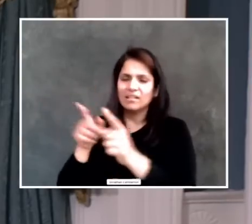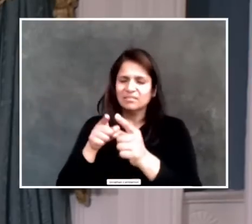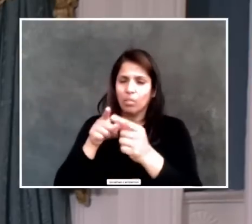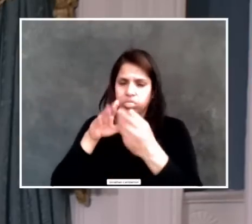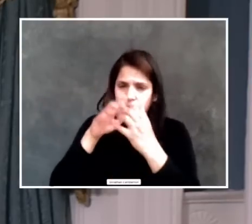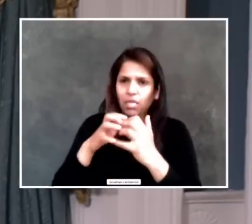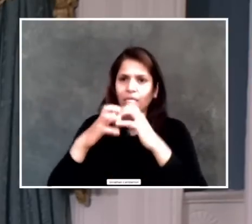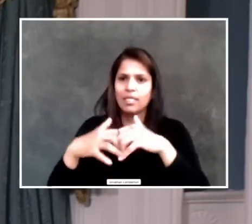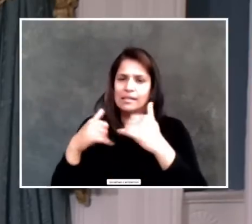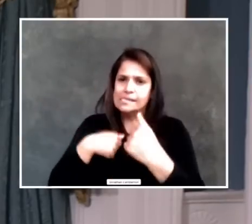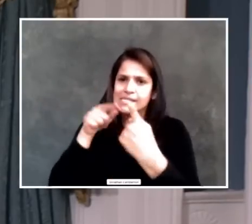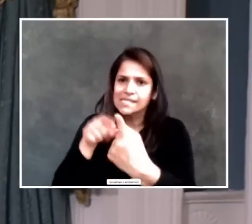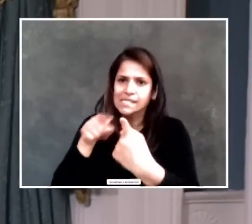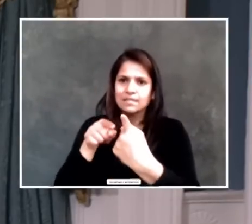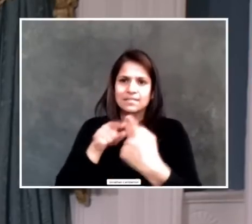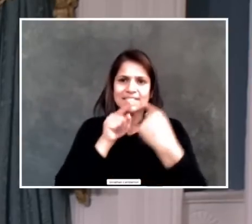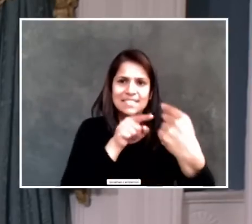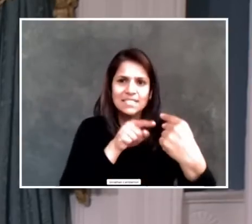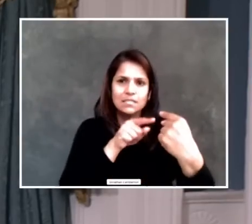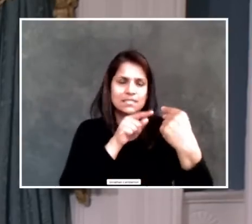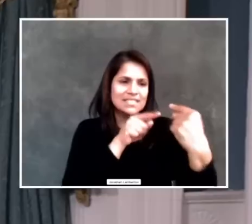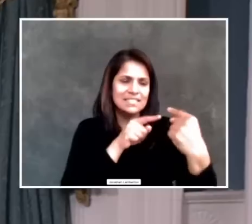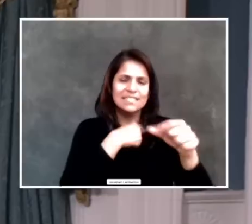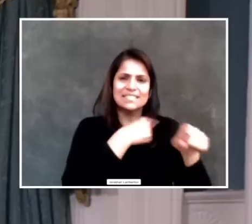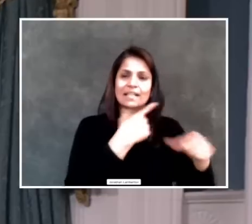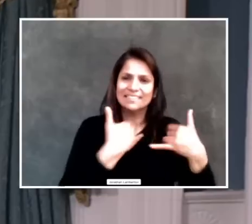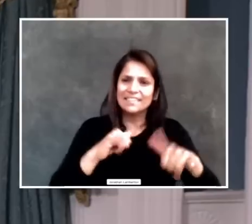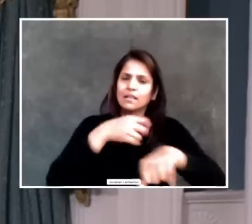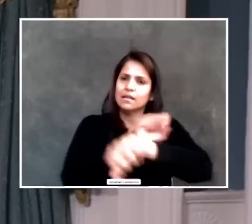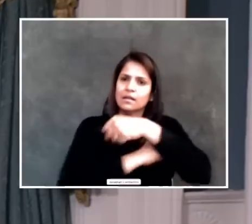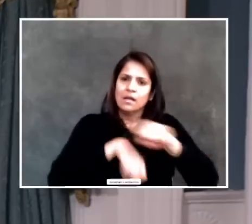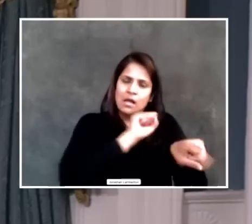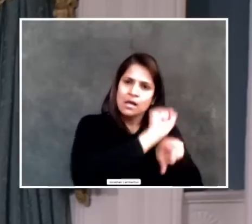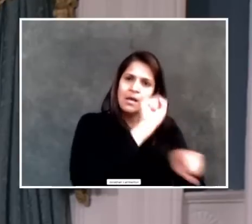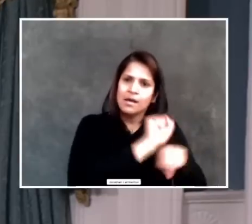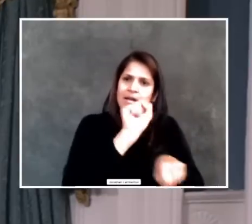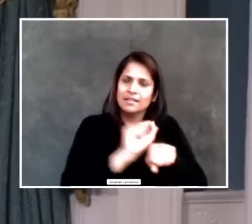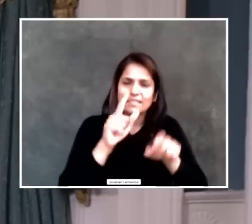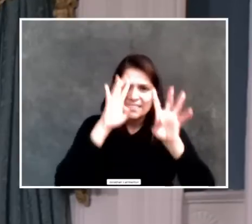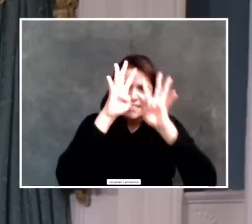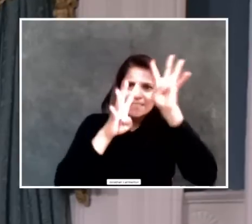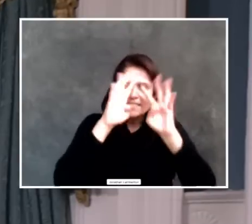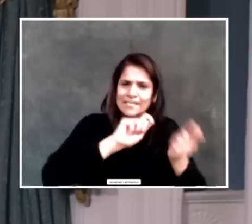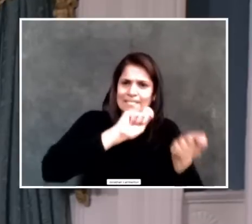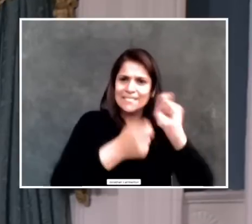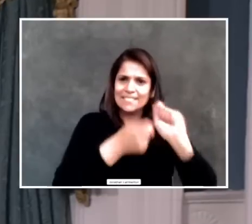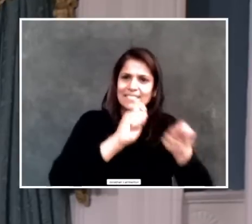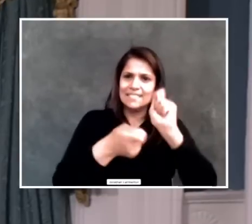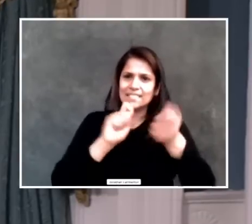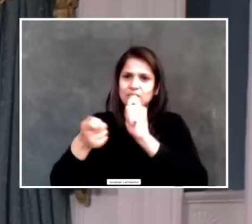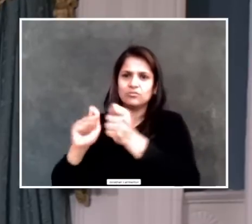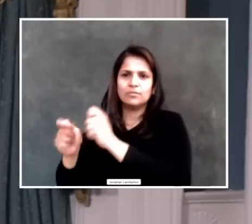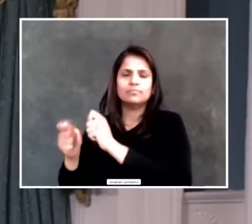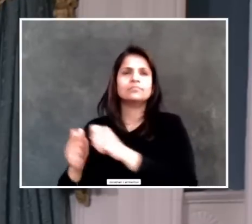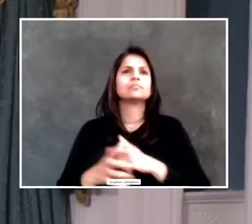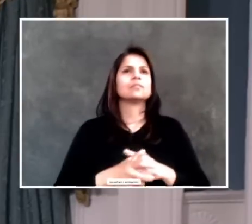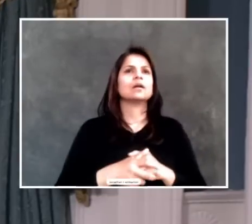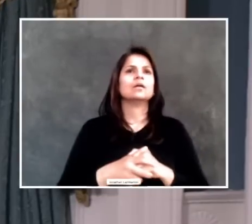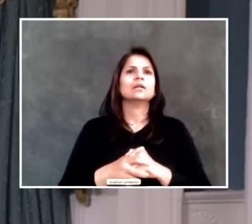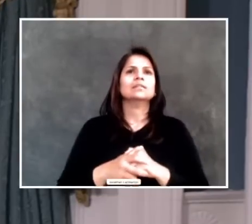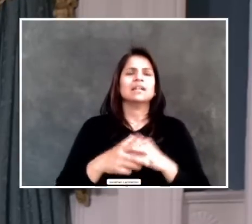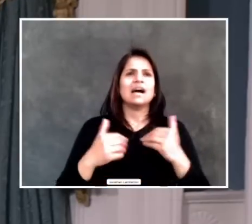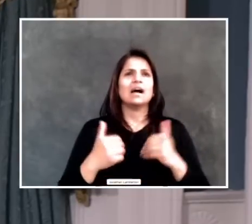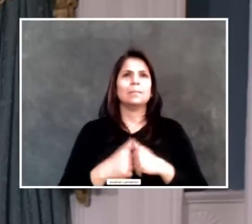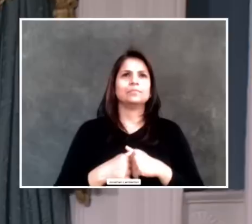if we don't plan aggressively now, we won't be ready to turn that on the moment they are ready. So I think one of the